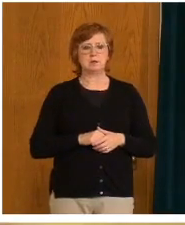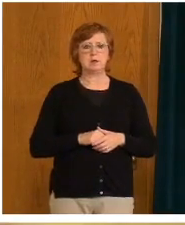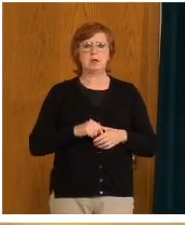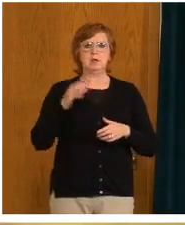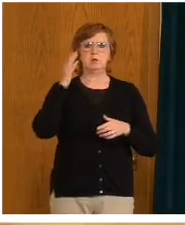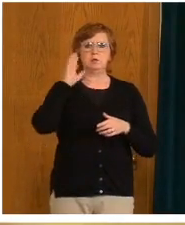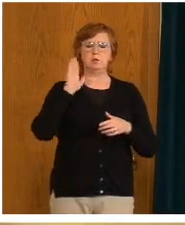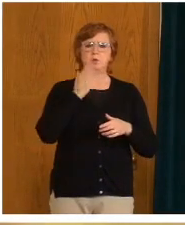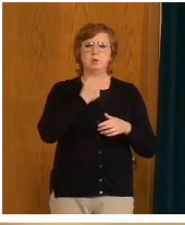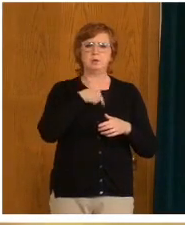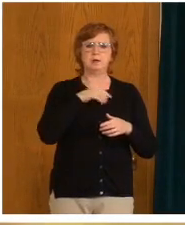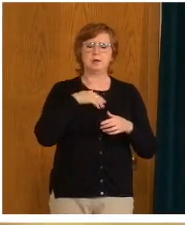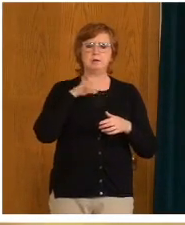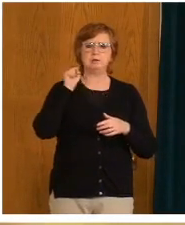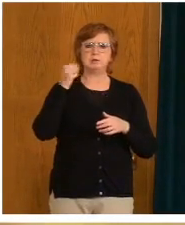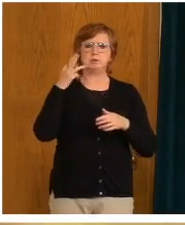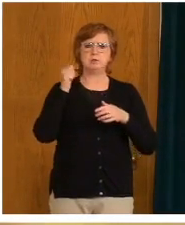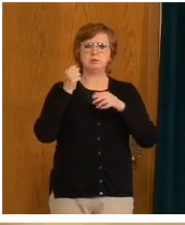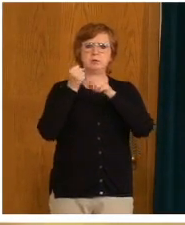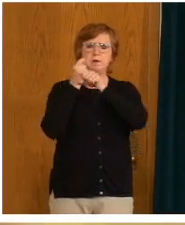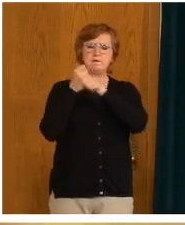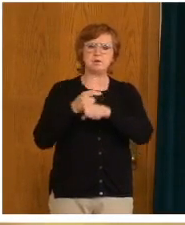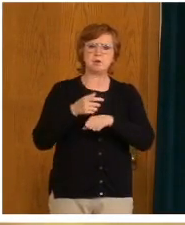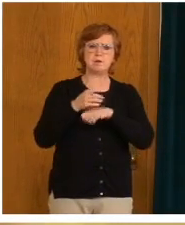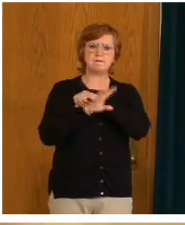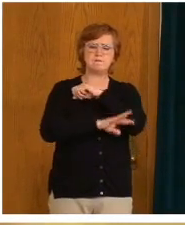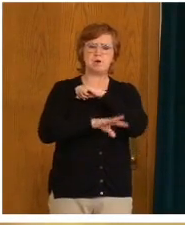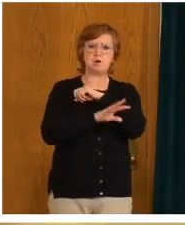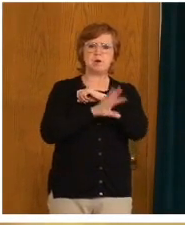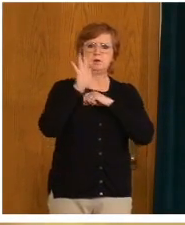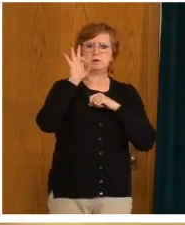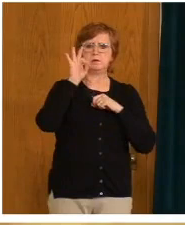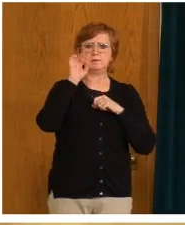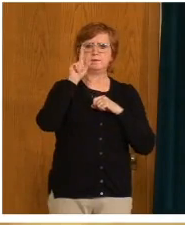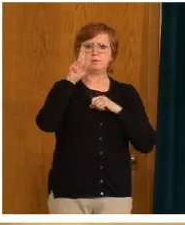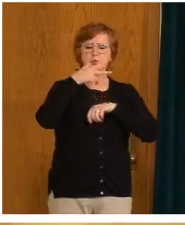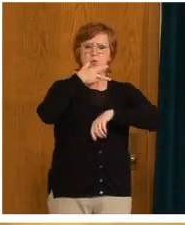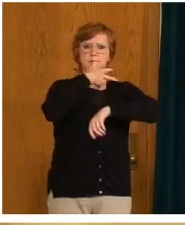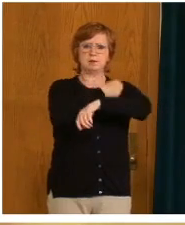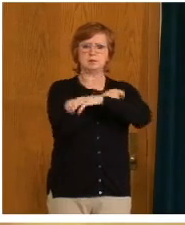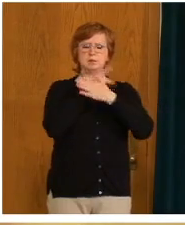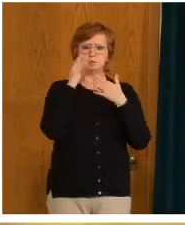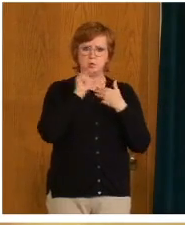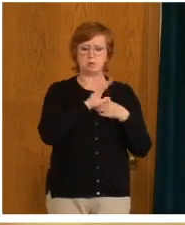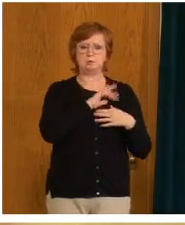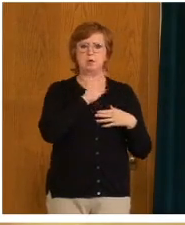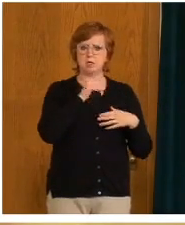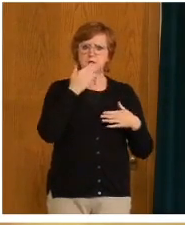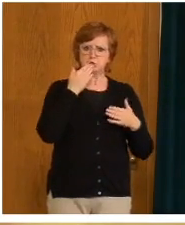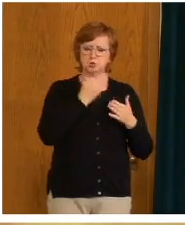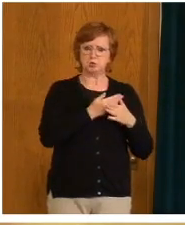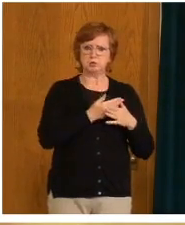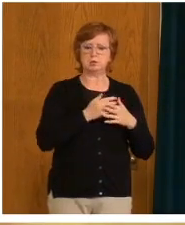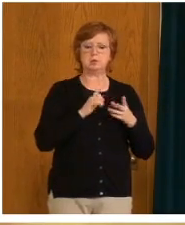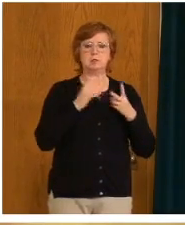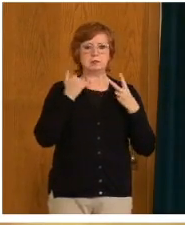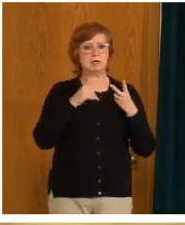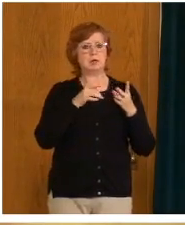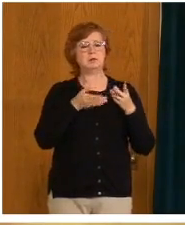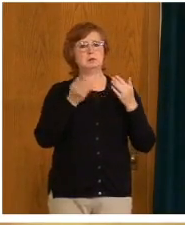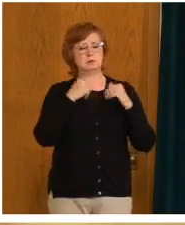provide vaccines through our pharmacy system in the weeks and in the next throughout the next couple of months. We